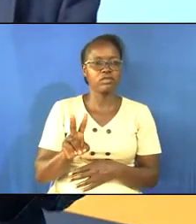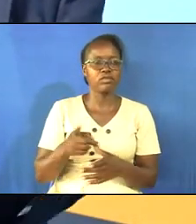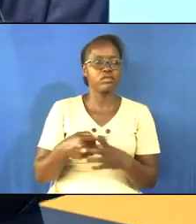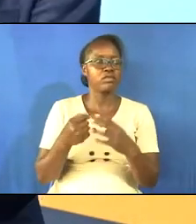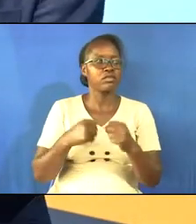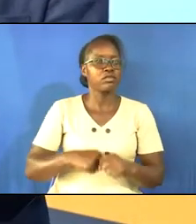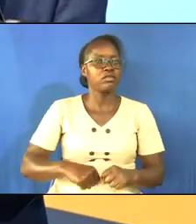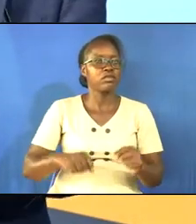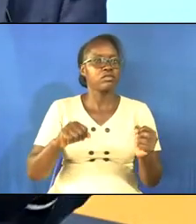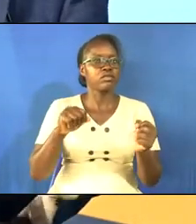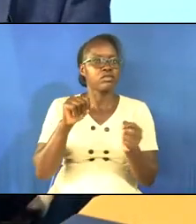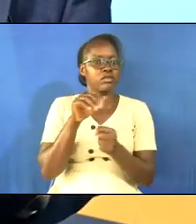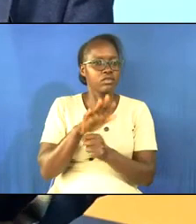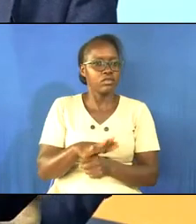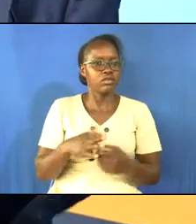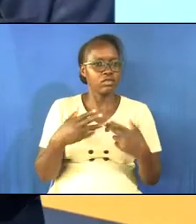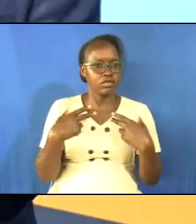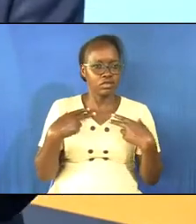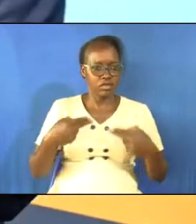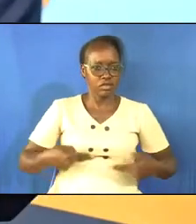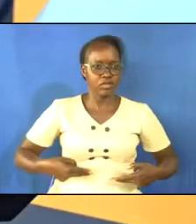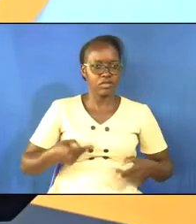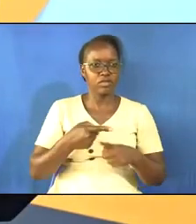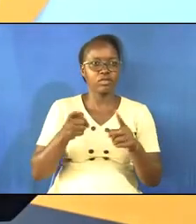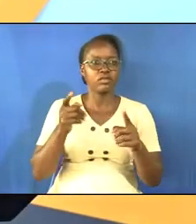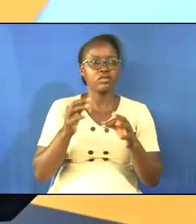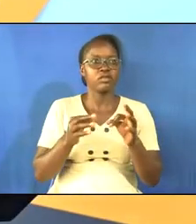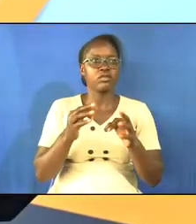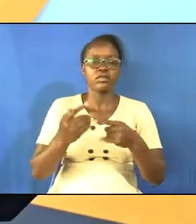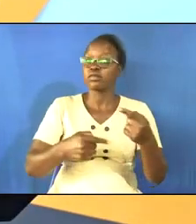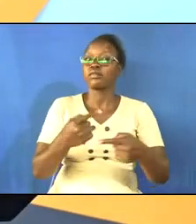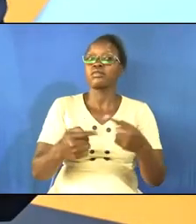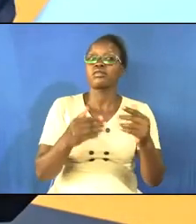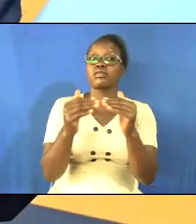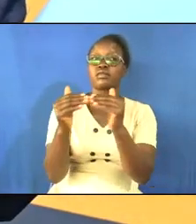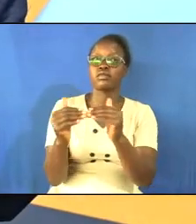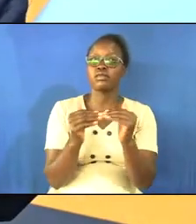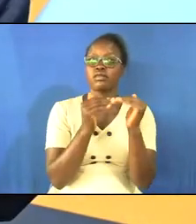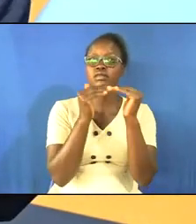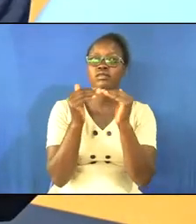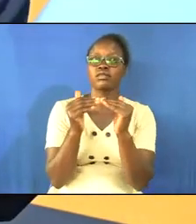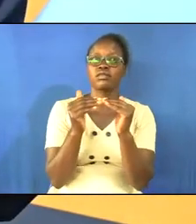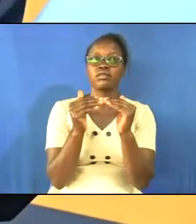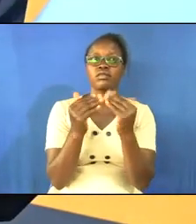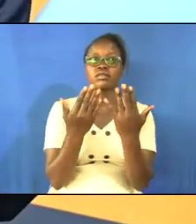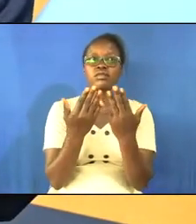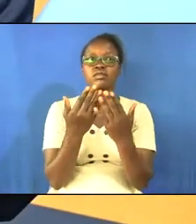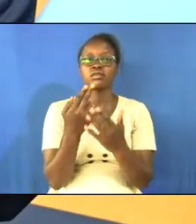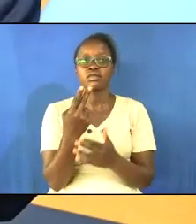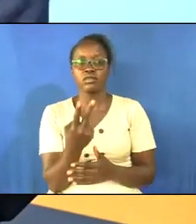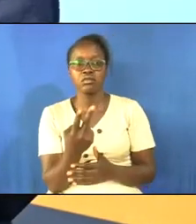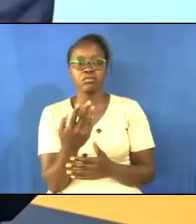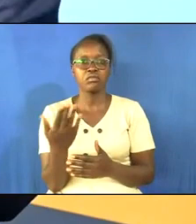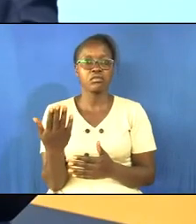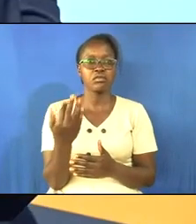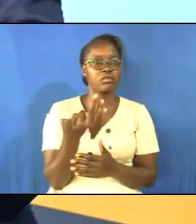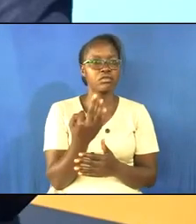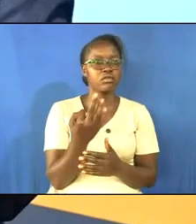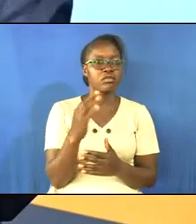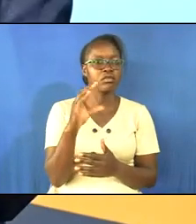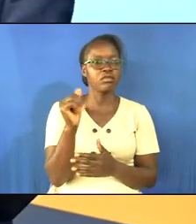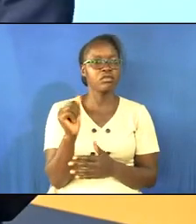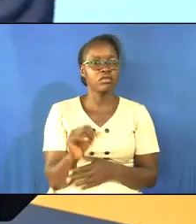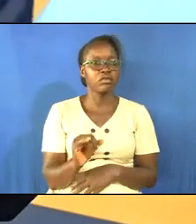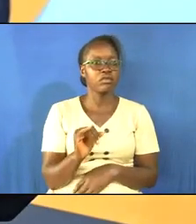to regress and be able to be healed. But once it progresses to the level where you're seeing CIN2, CIN3, we need